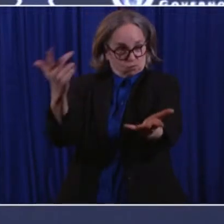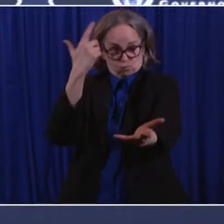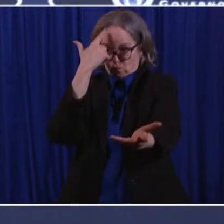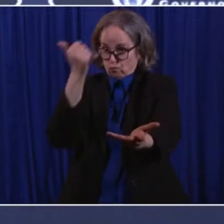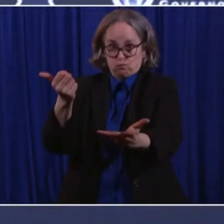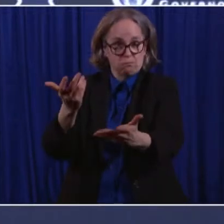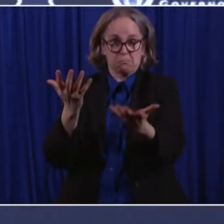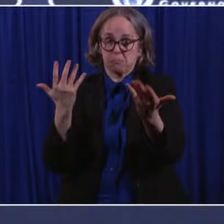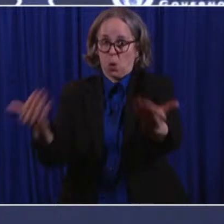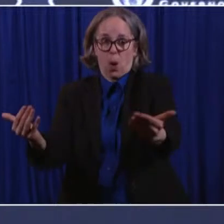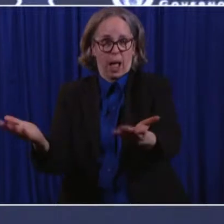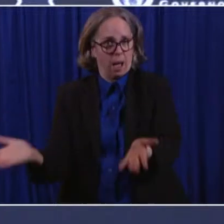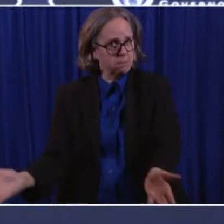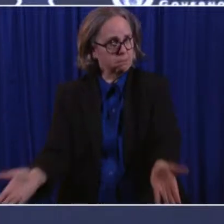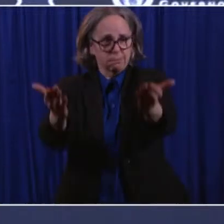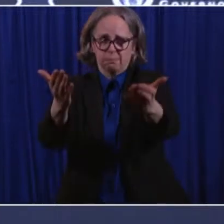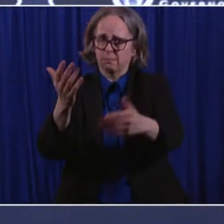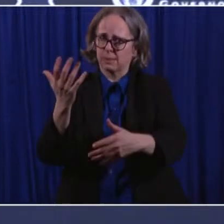doing that now.